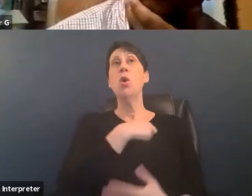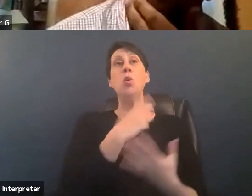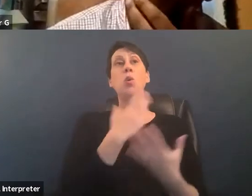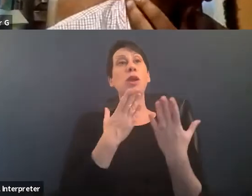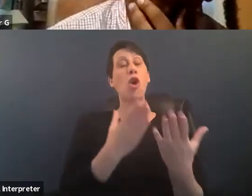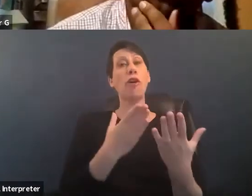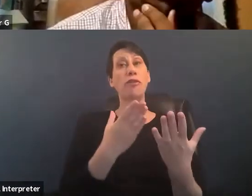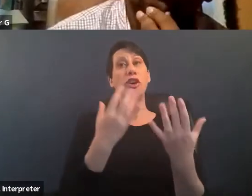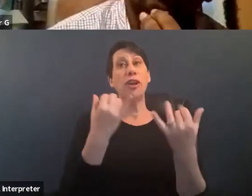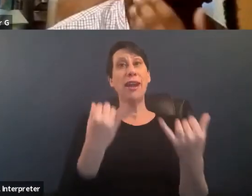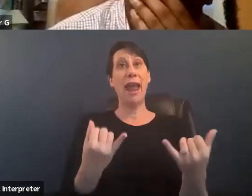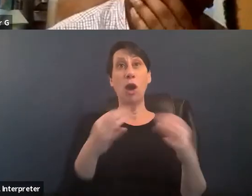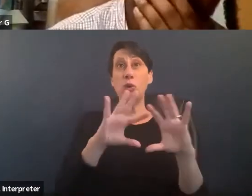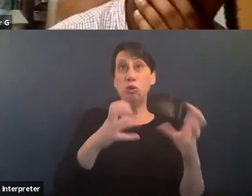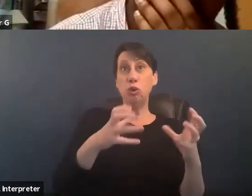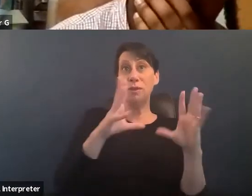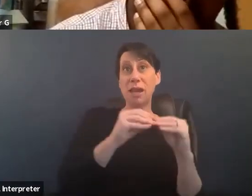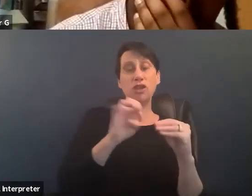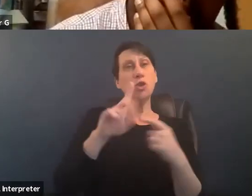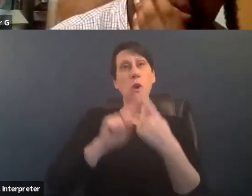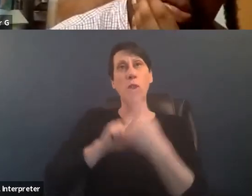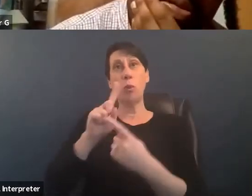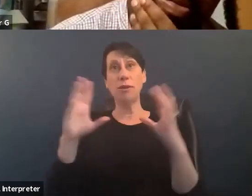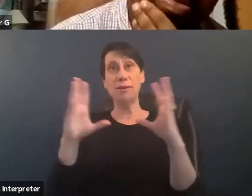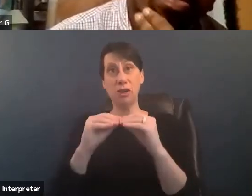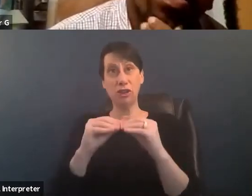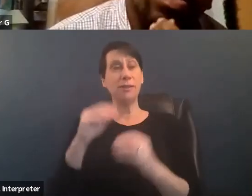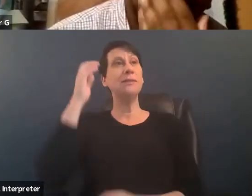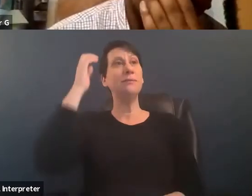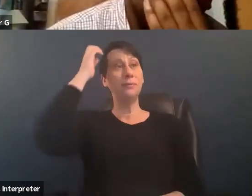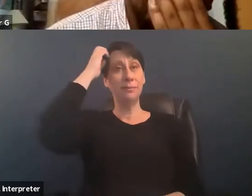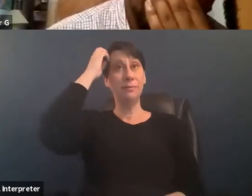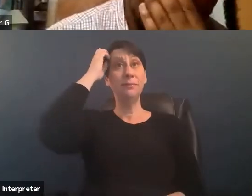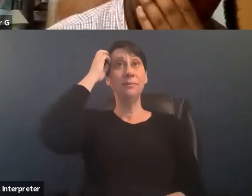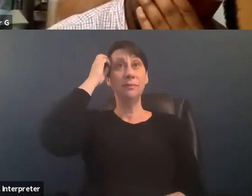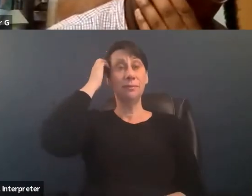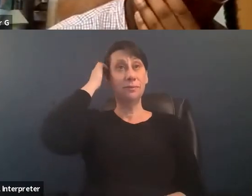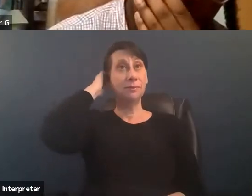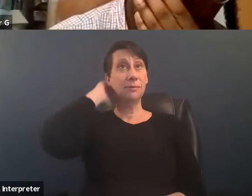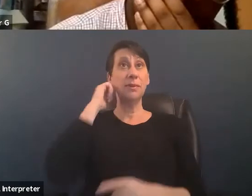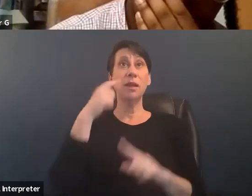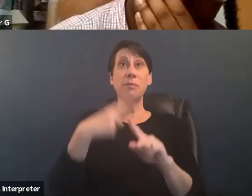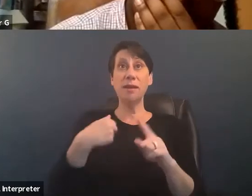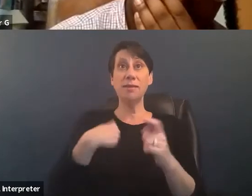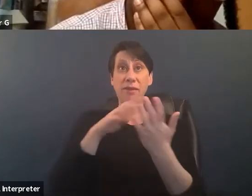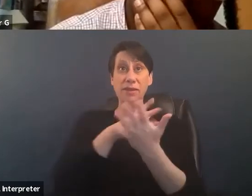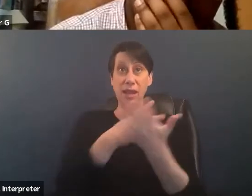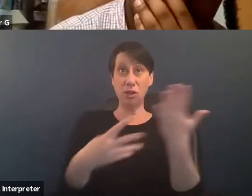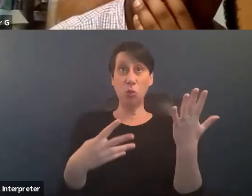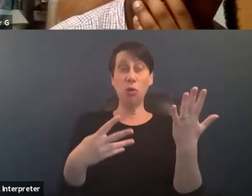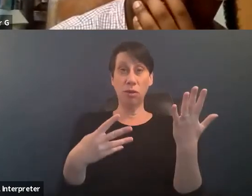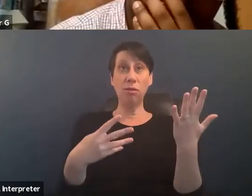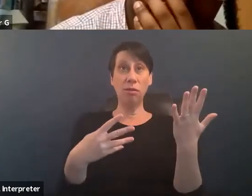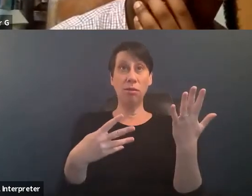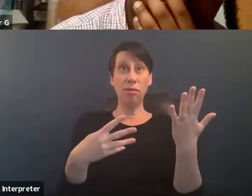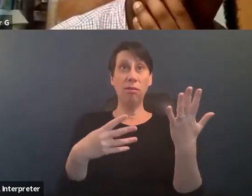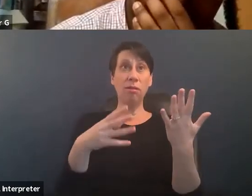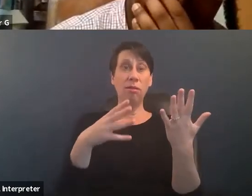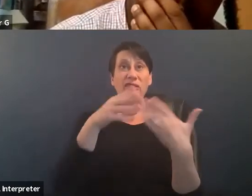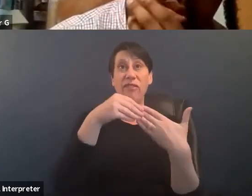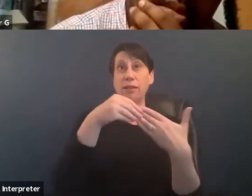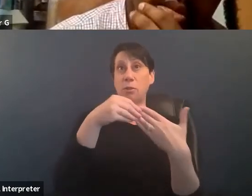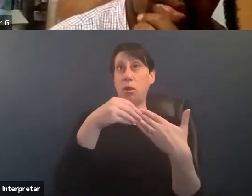now group sessions or either one-on-one session, and we also have flexible scheduling for these sessions. And